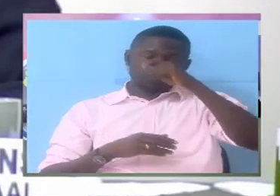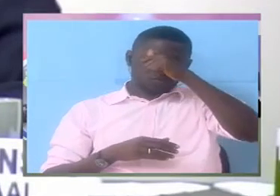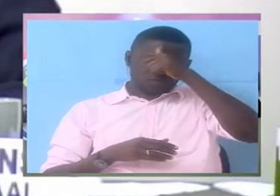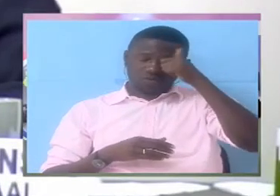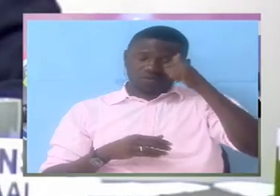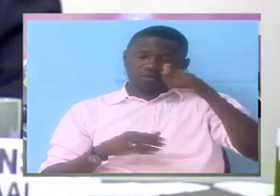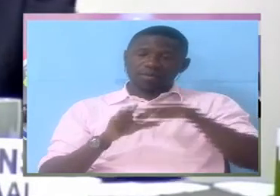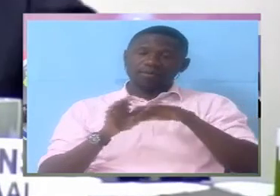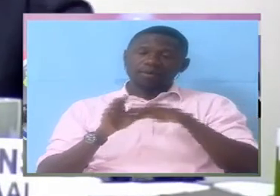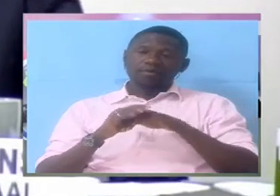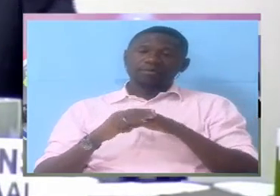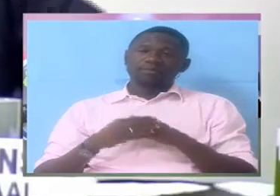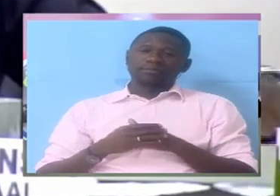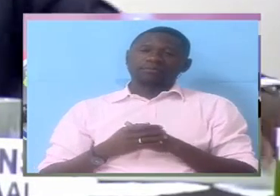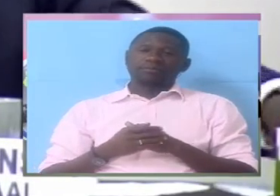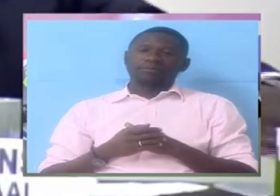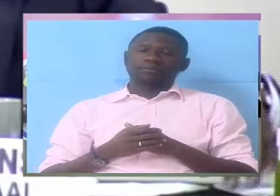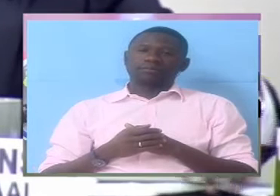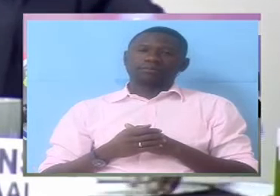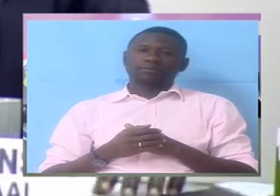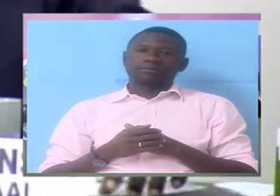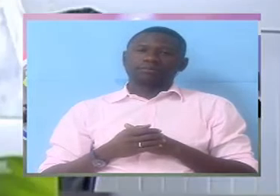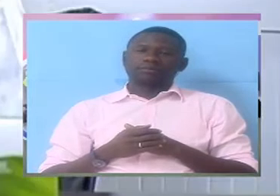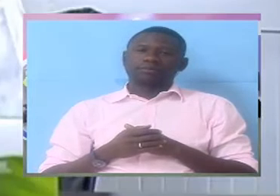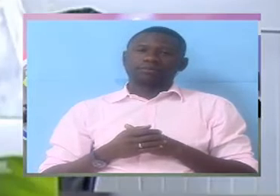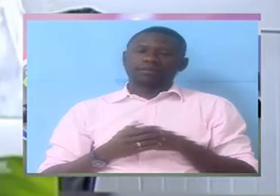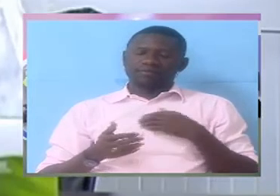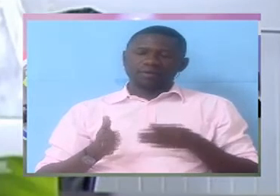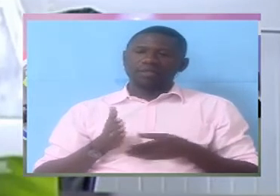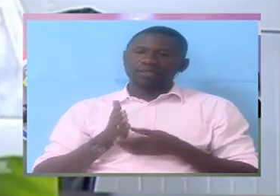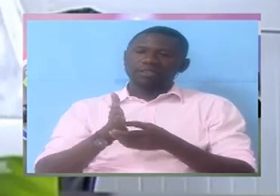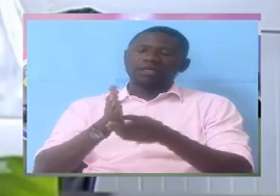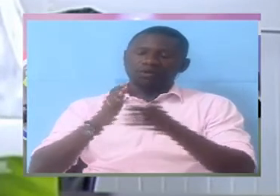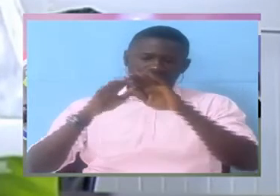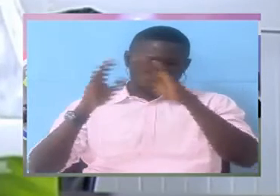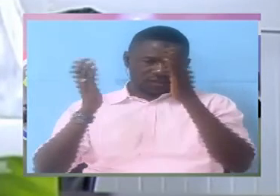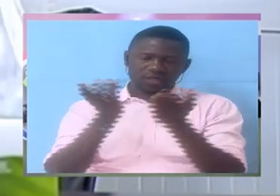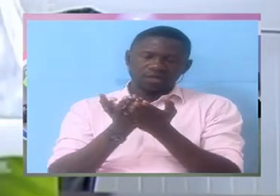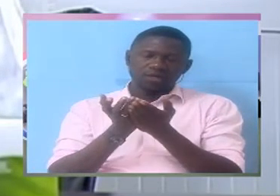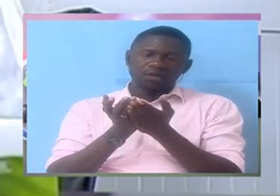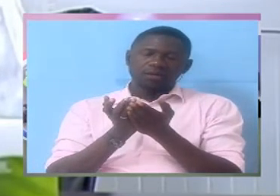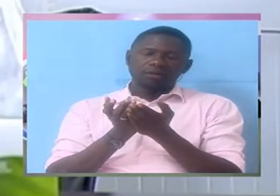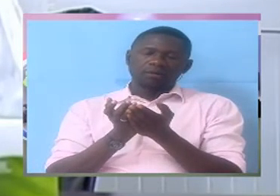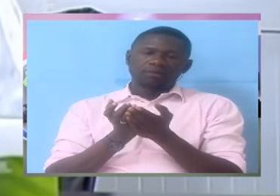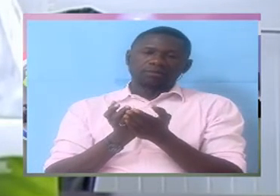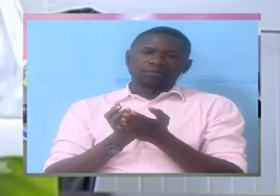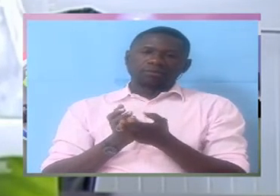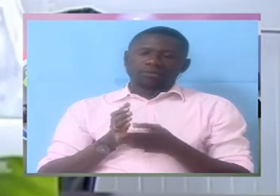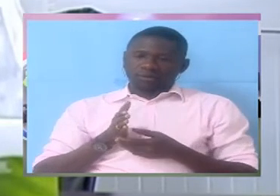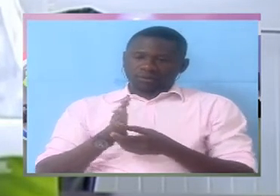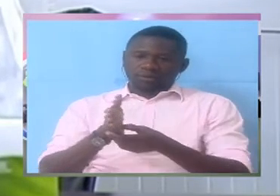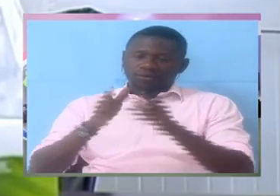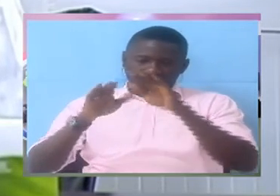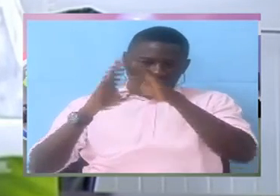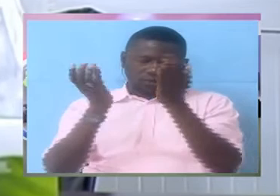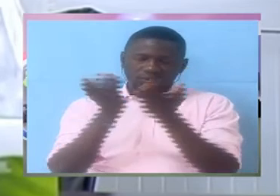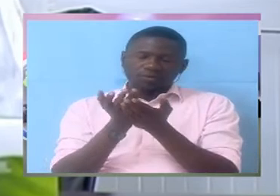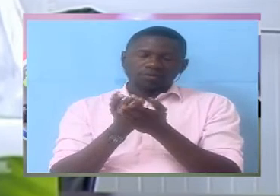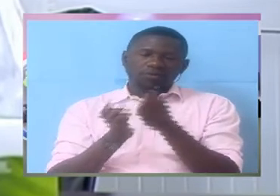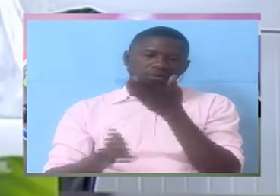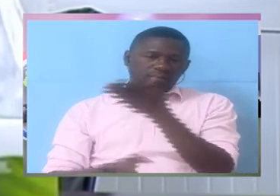Name them. Yeah, even our director general, because our director general was there,